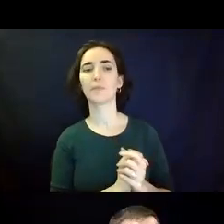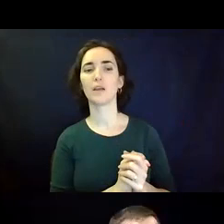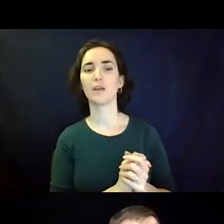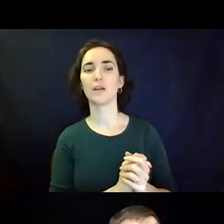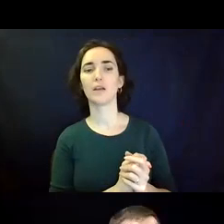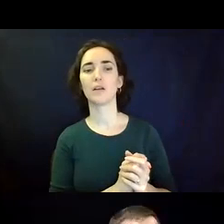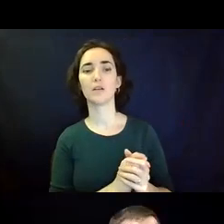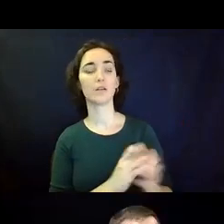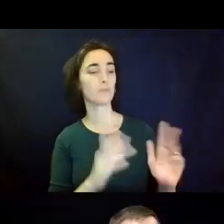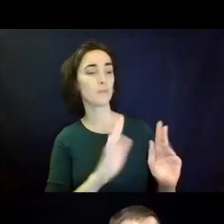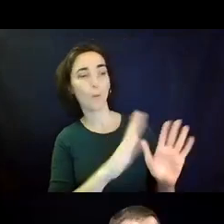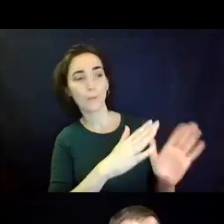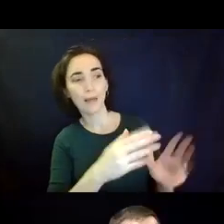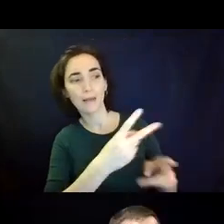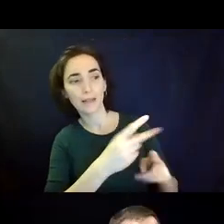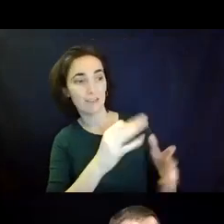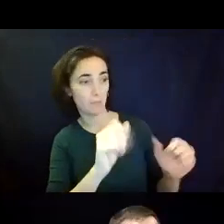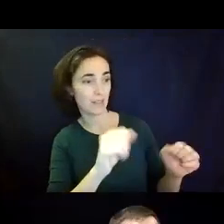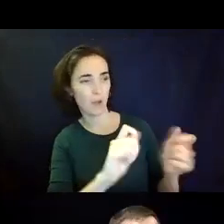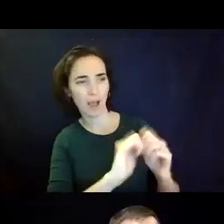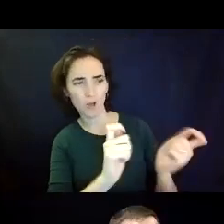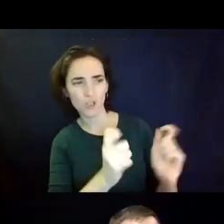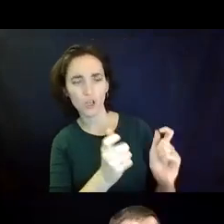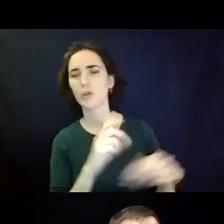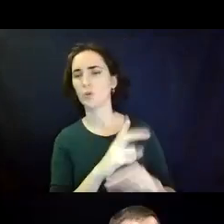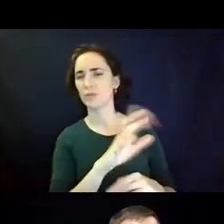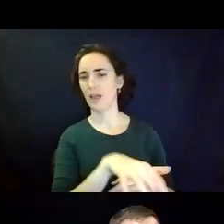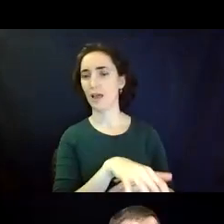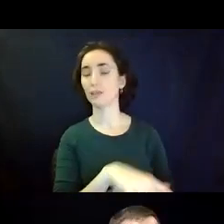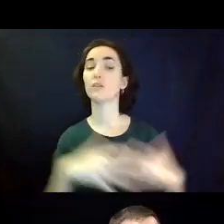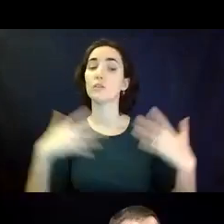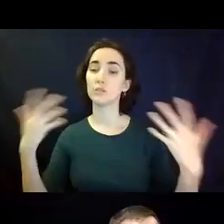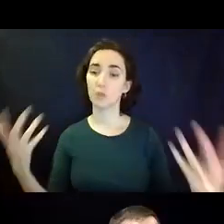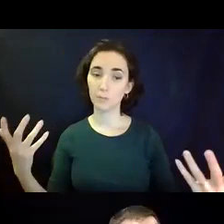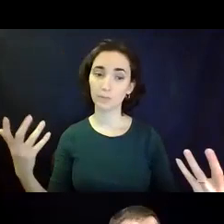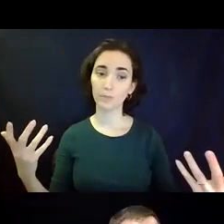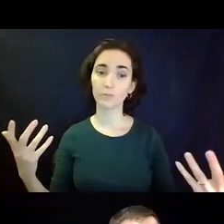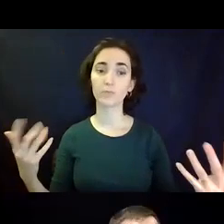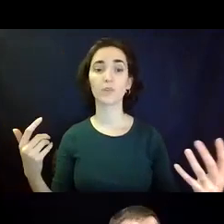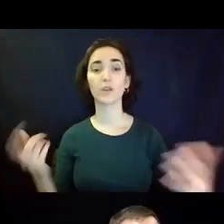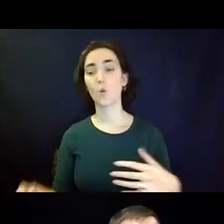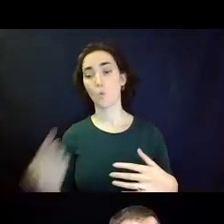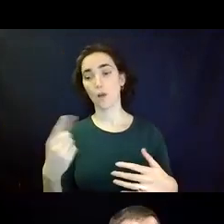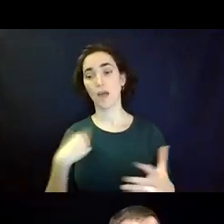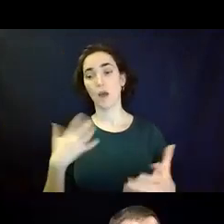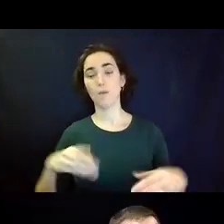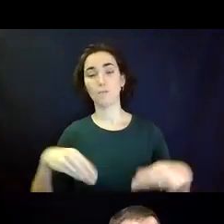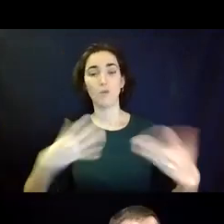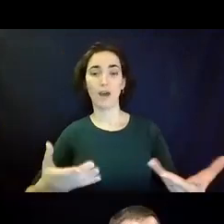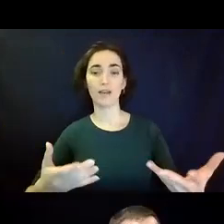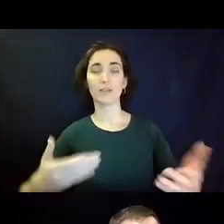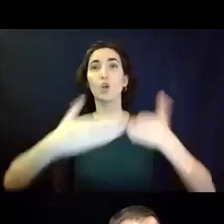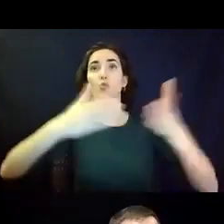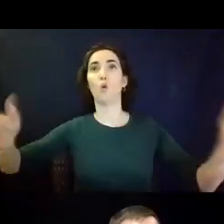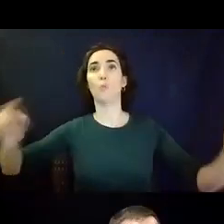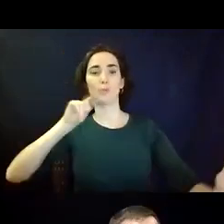plans of care and where that's possible. And in light of all of this, you know, one of the things that I wanted to provide in kind of the global perspective